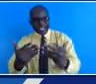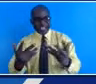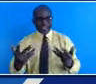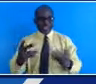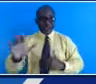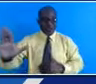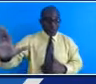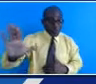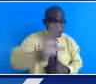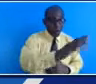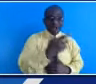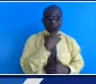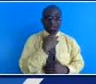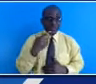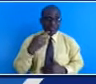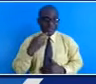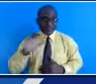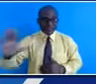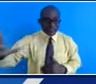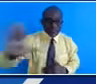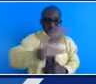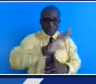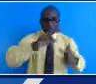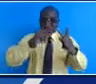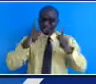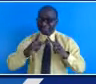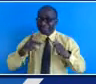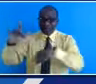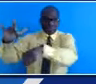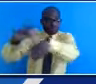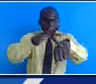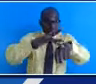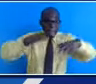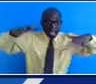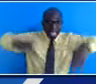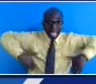I think we're in a wonderful restaurant community. And I can't tell you